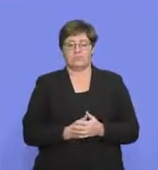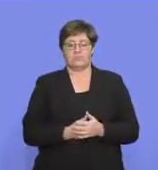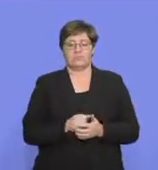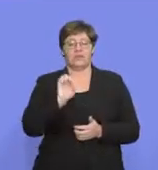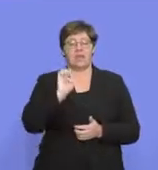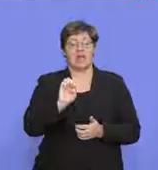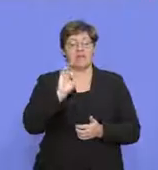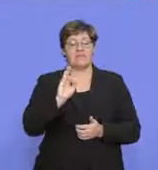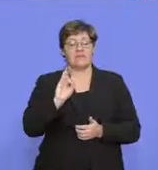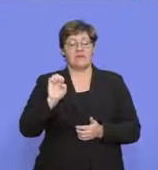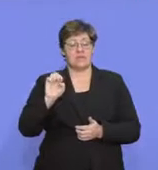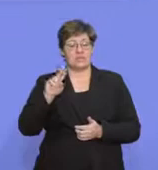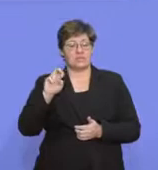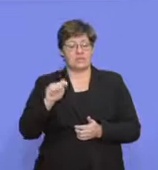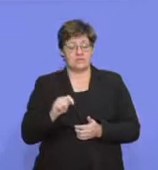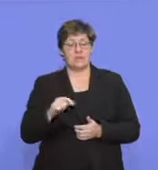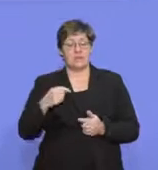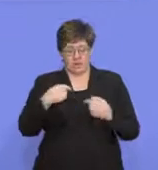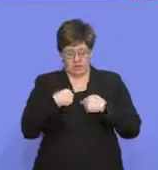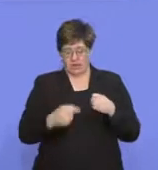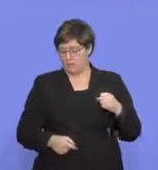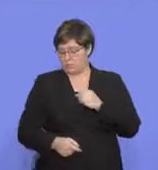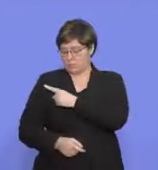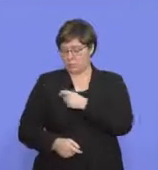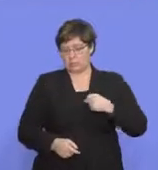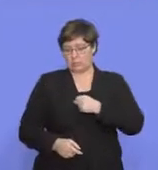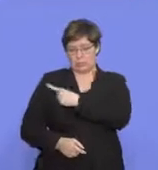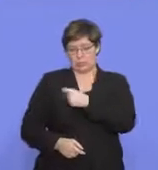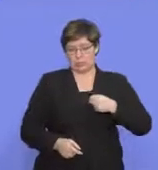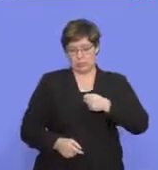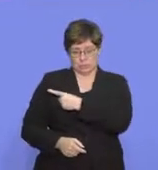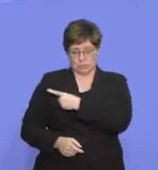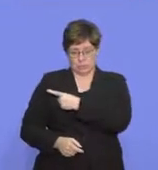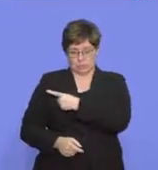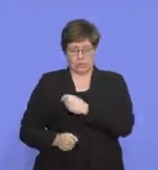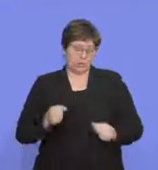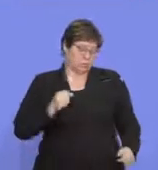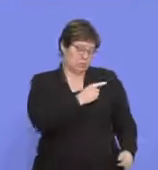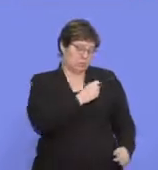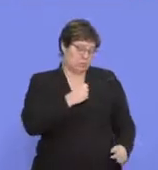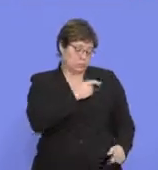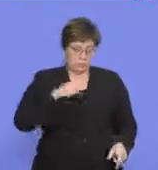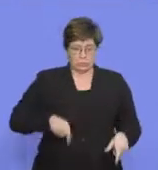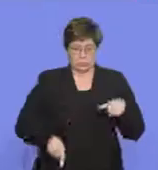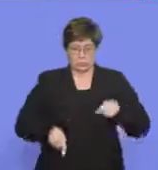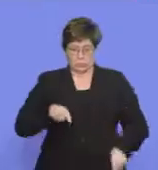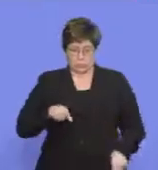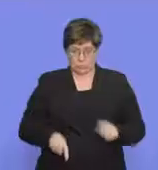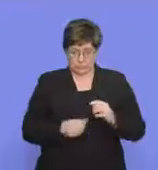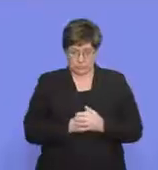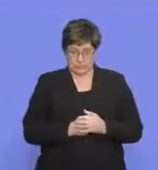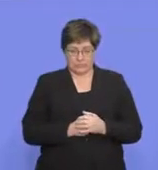Efferent will be your central nervous conducting outwards towards the limbs and the organs and the muscles.